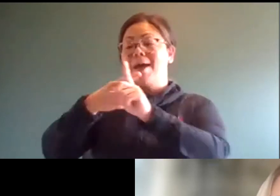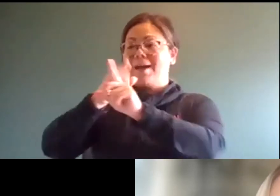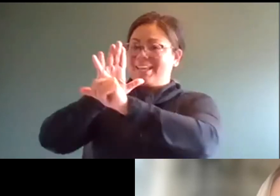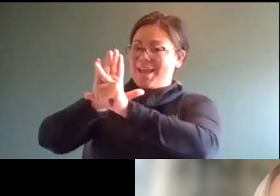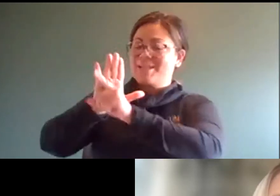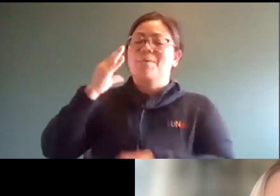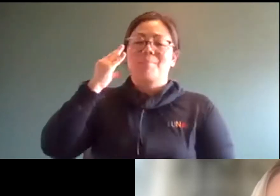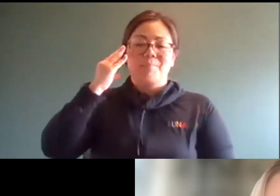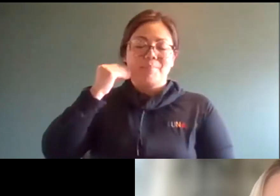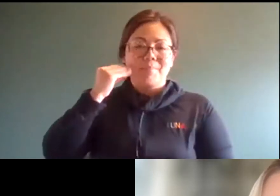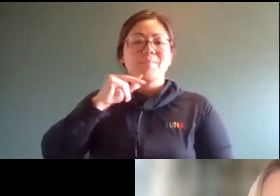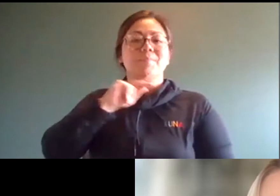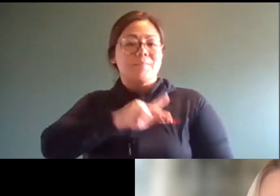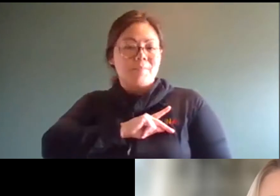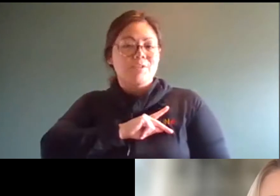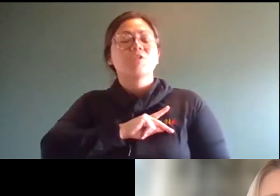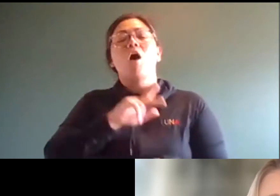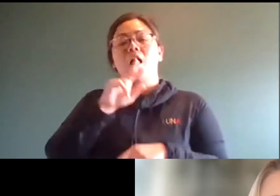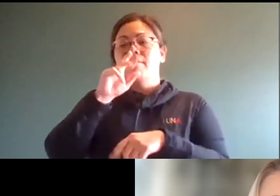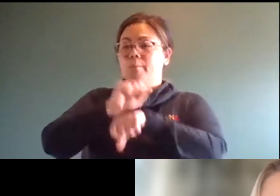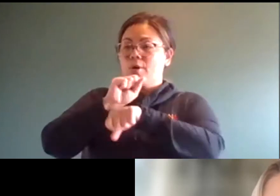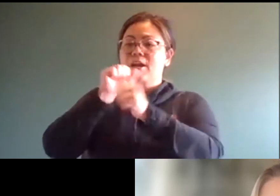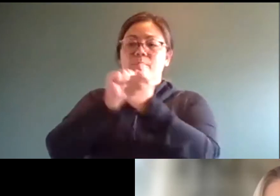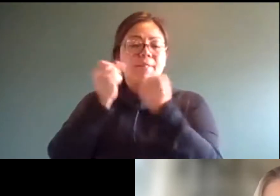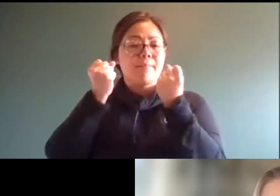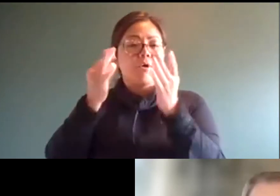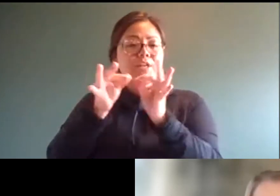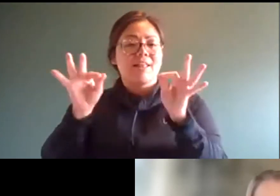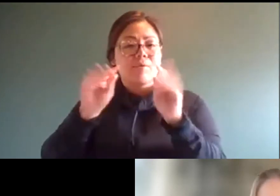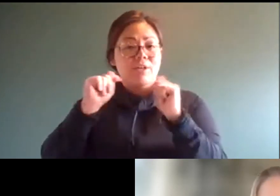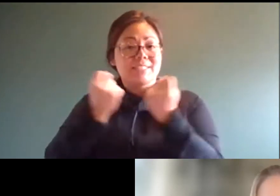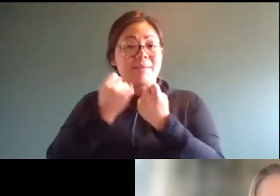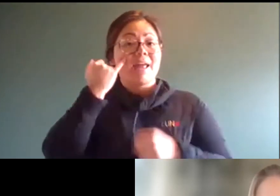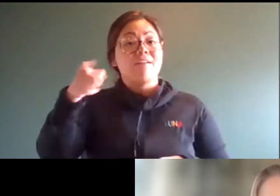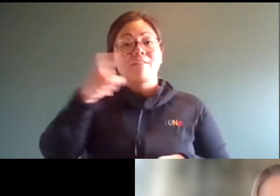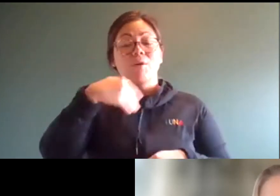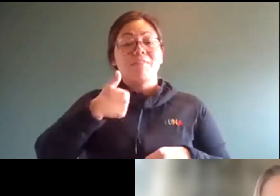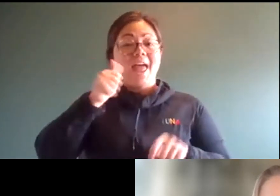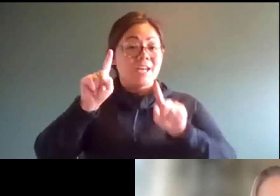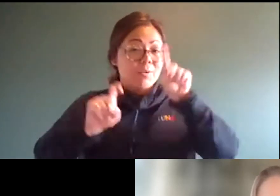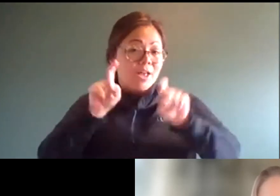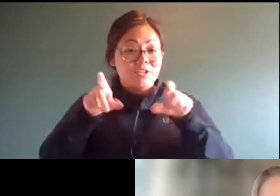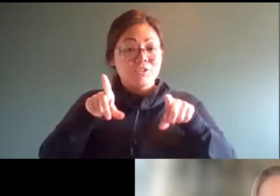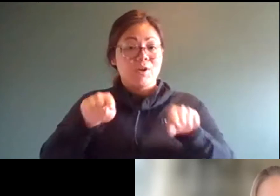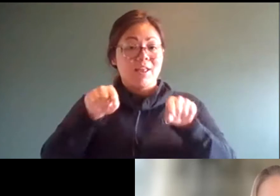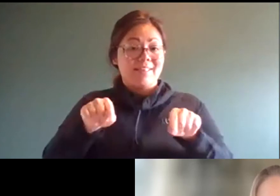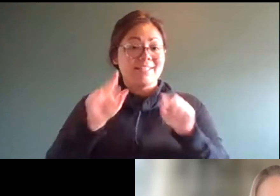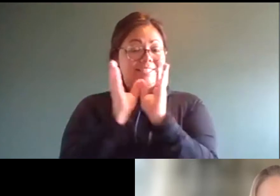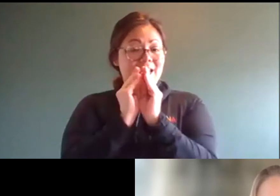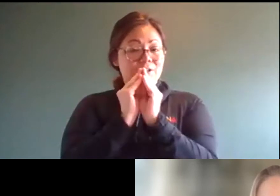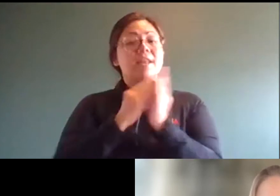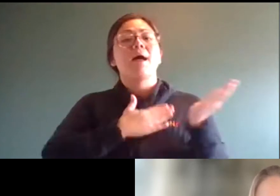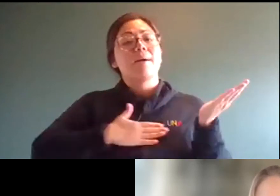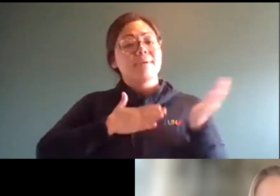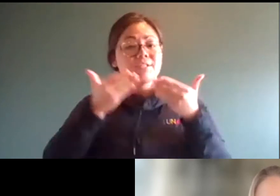working with a multilingual team. If you have any questions at any time during the session, please go ahead